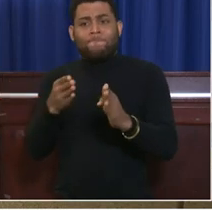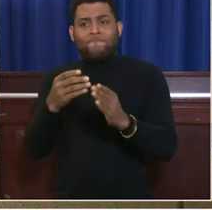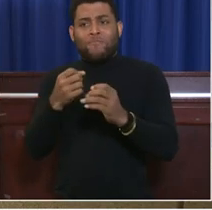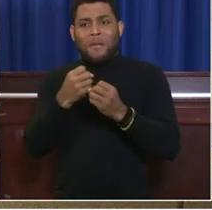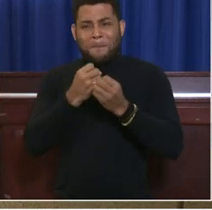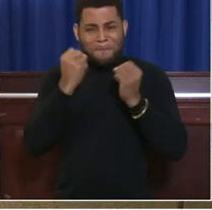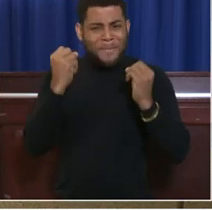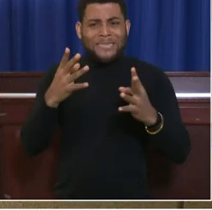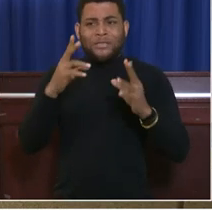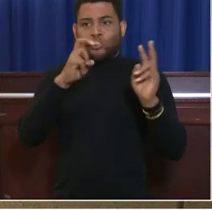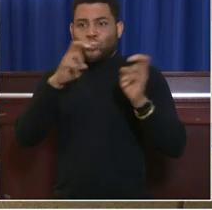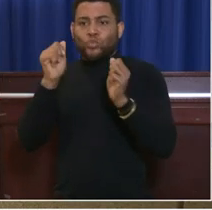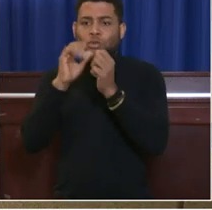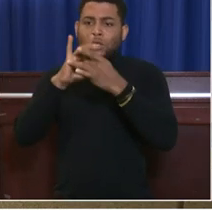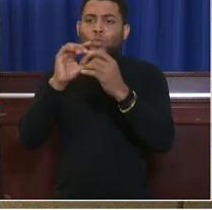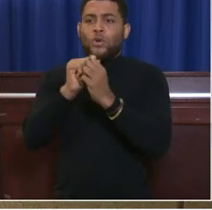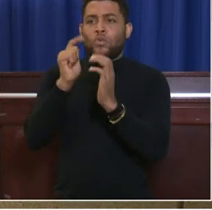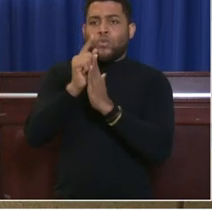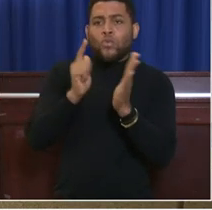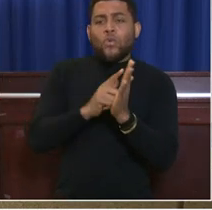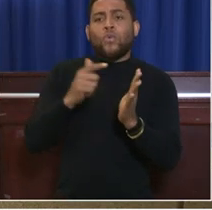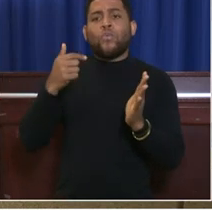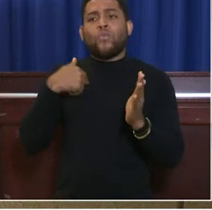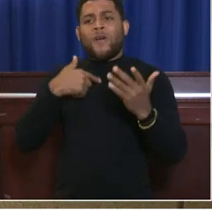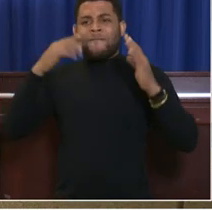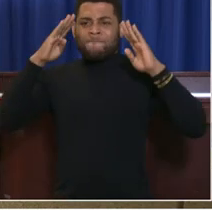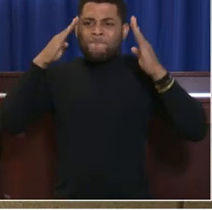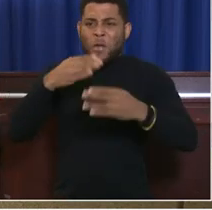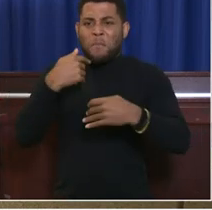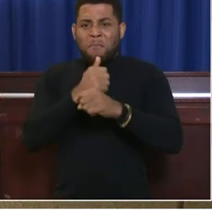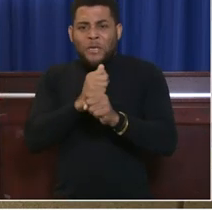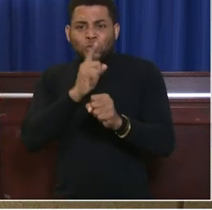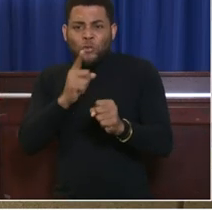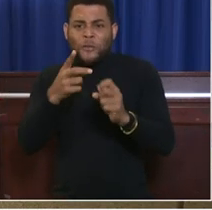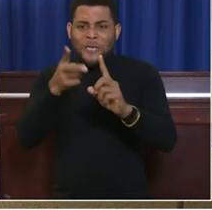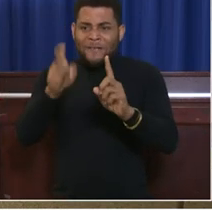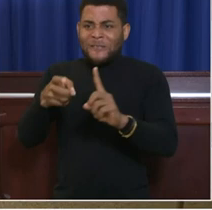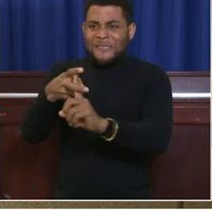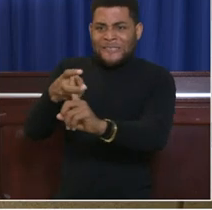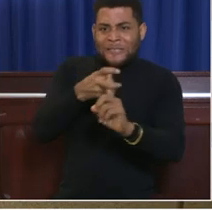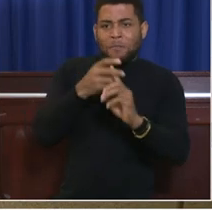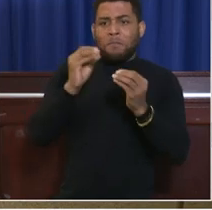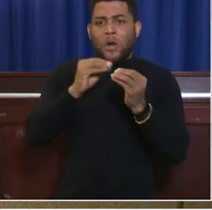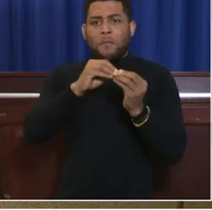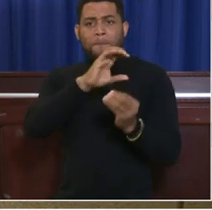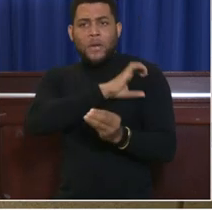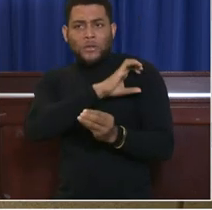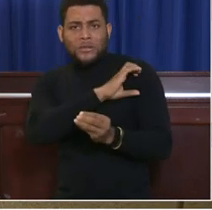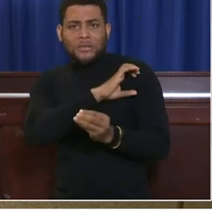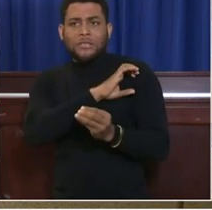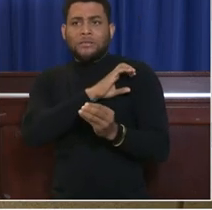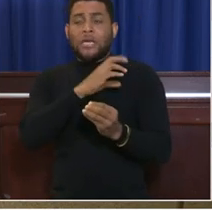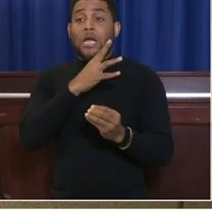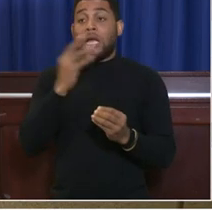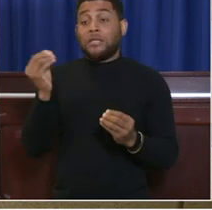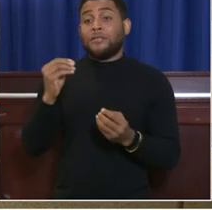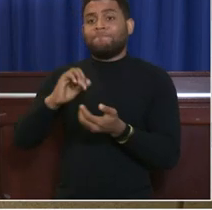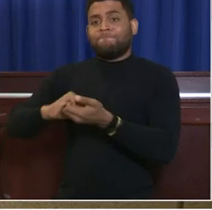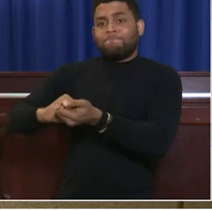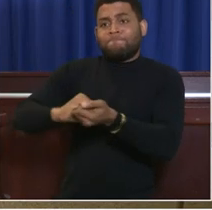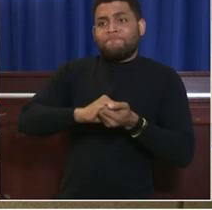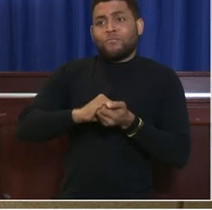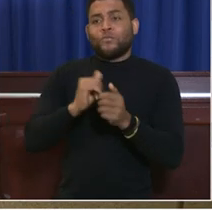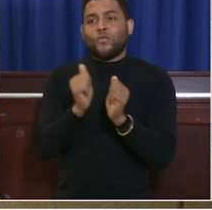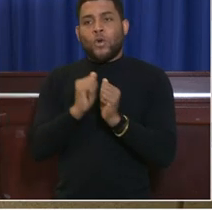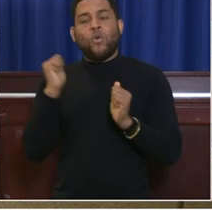on making sure we can have the number of police that we need, and very focused and working in partnership with all of our